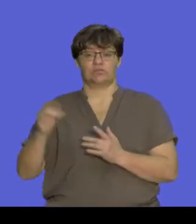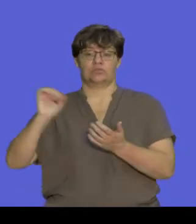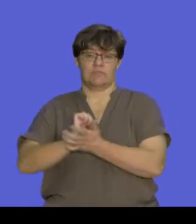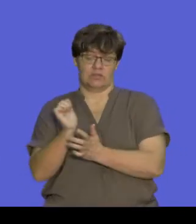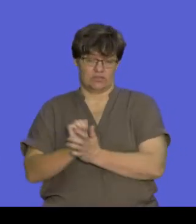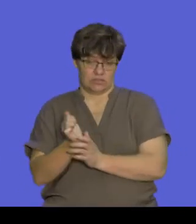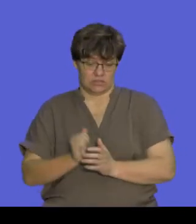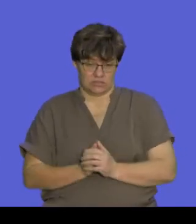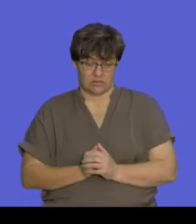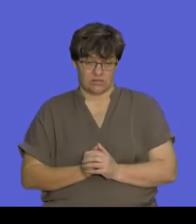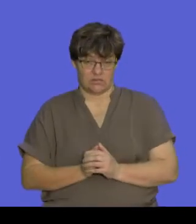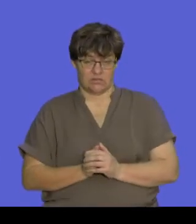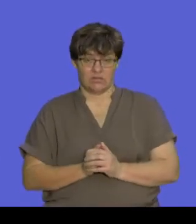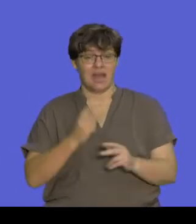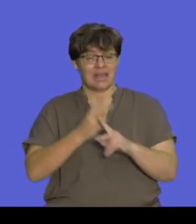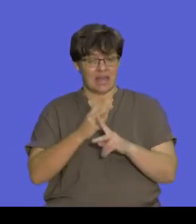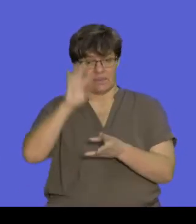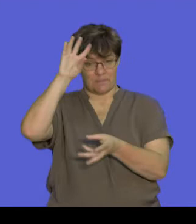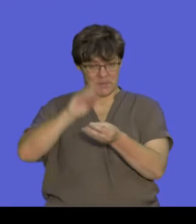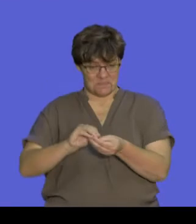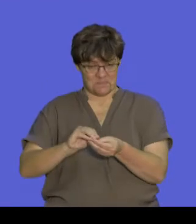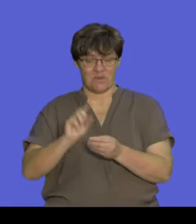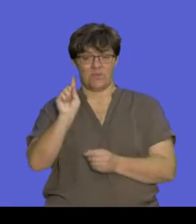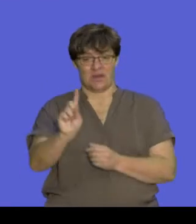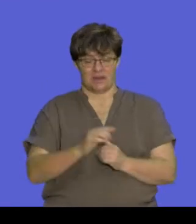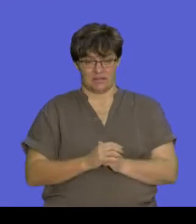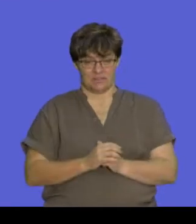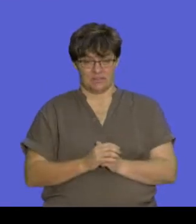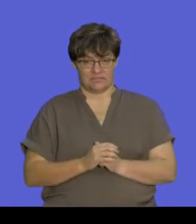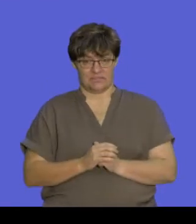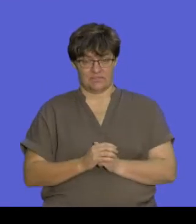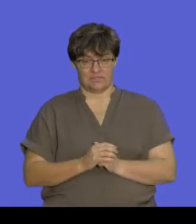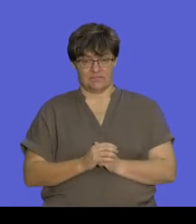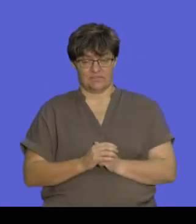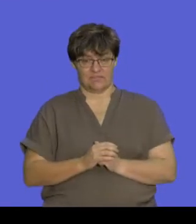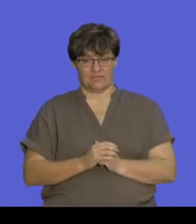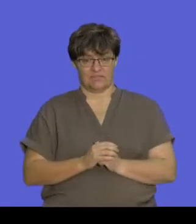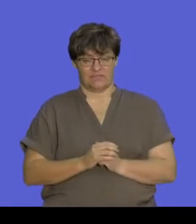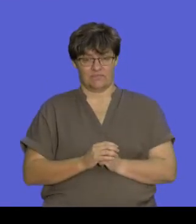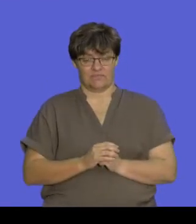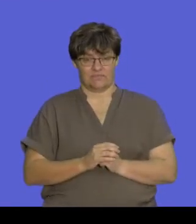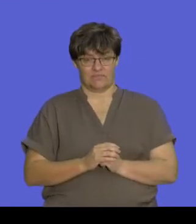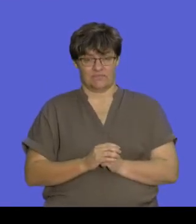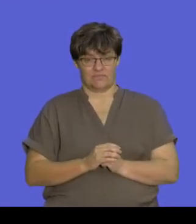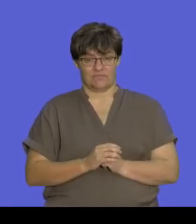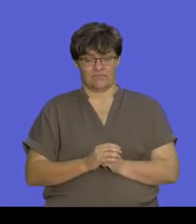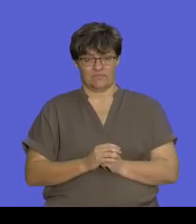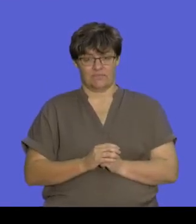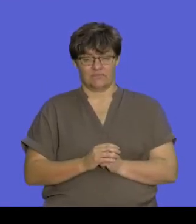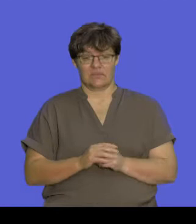Again, these numbers add up to 1. So in the same way, we can